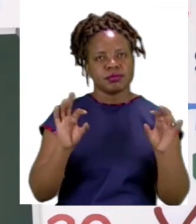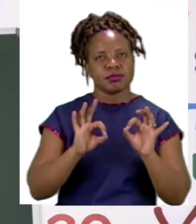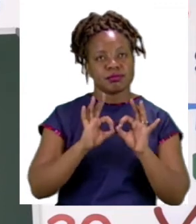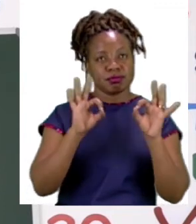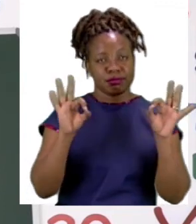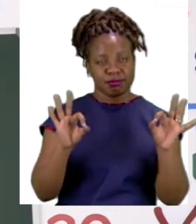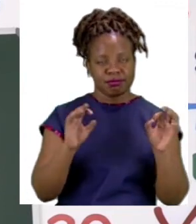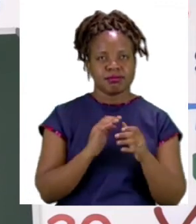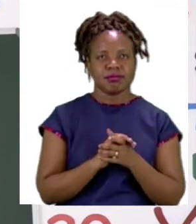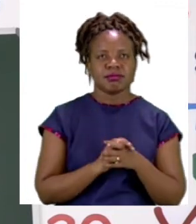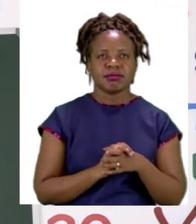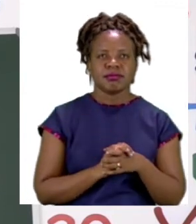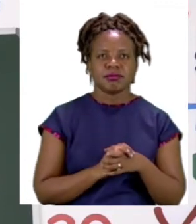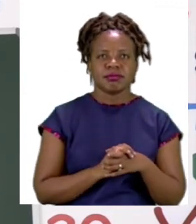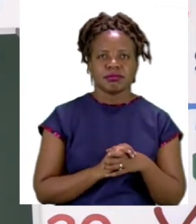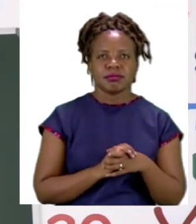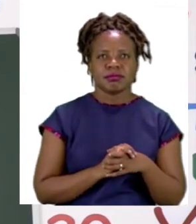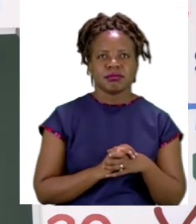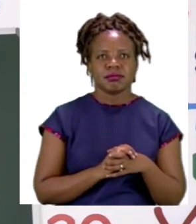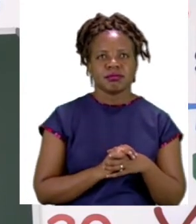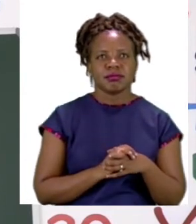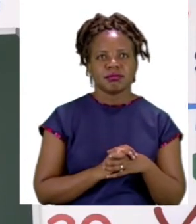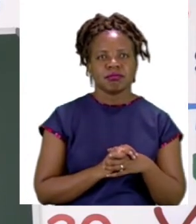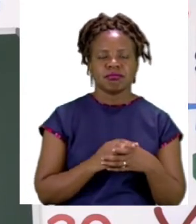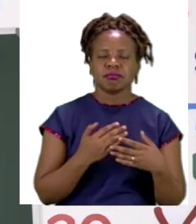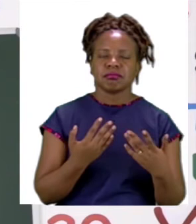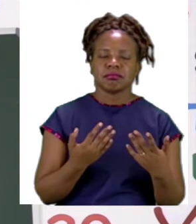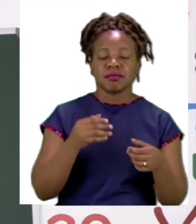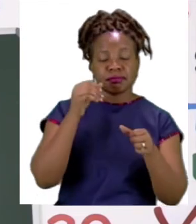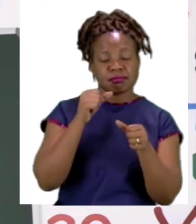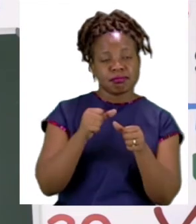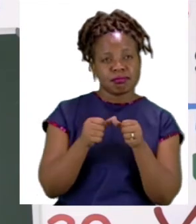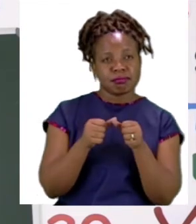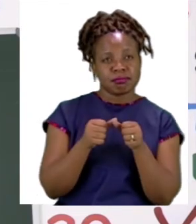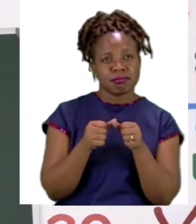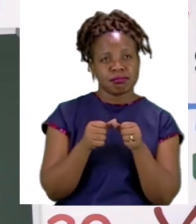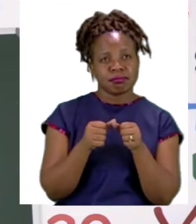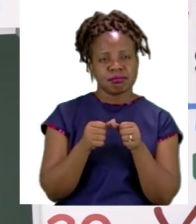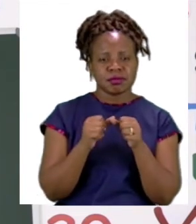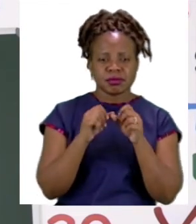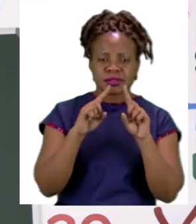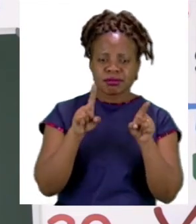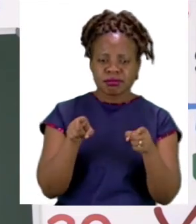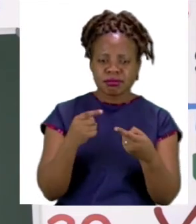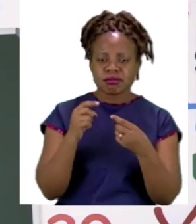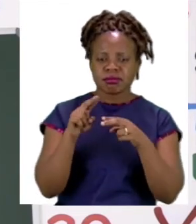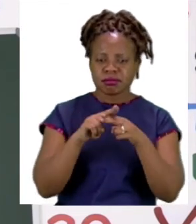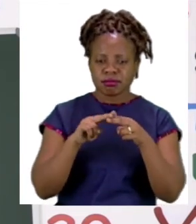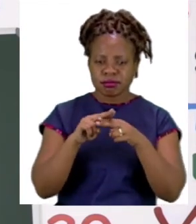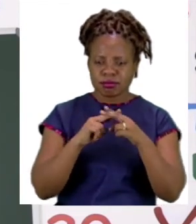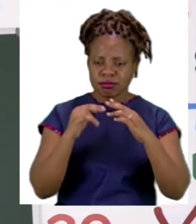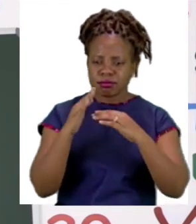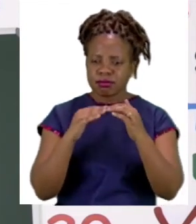sentence. So the next one we need to talk about, remember, the material that it is made out